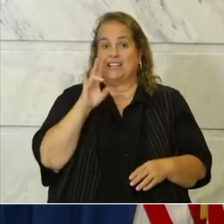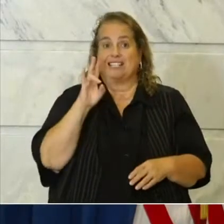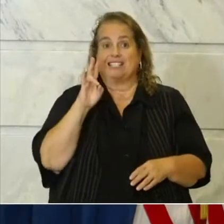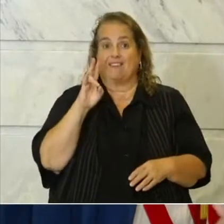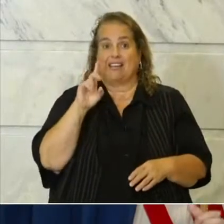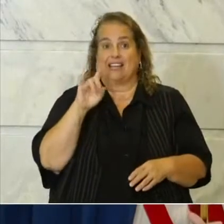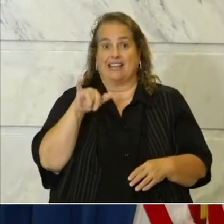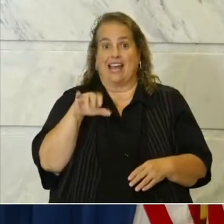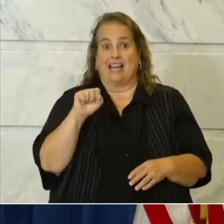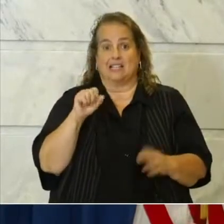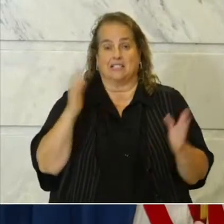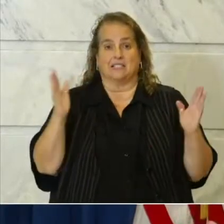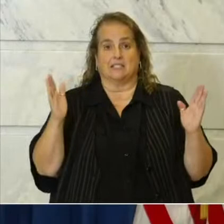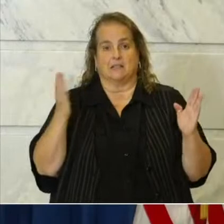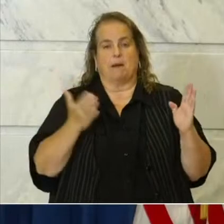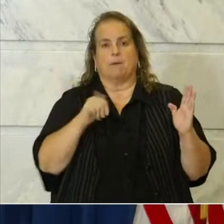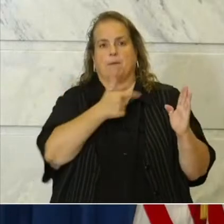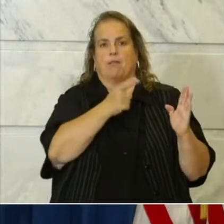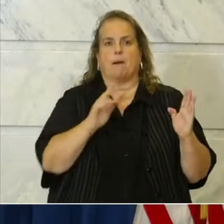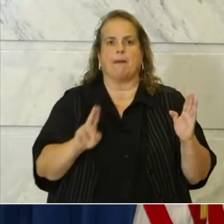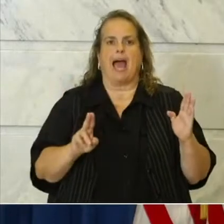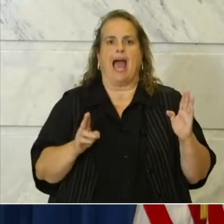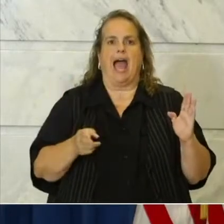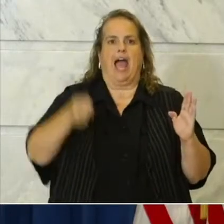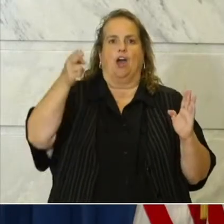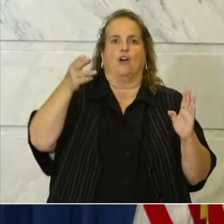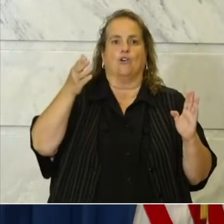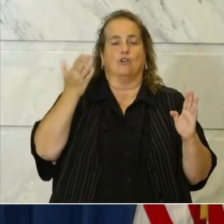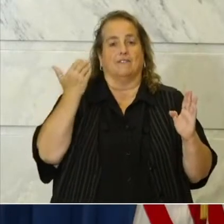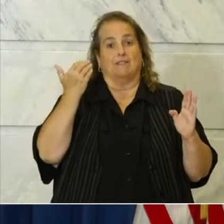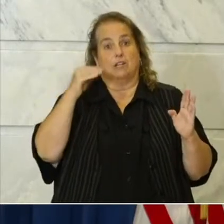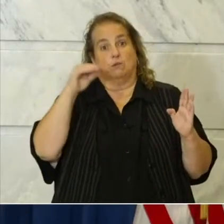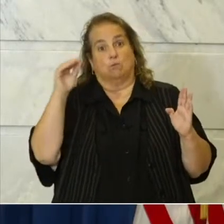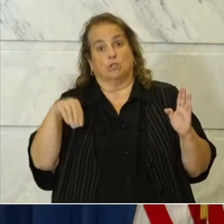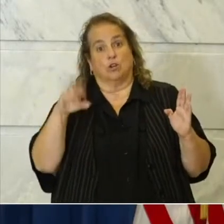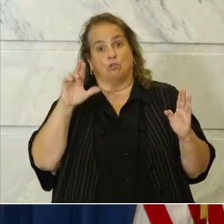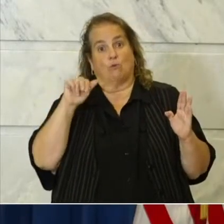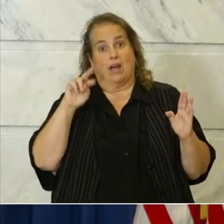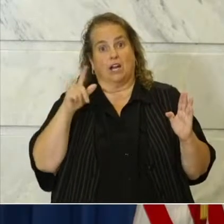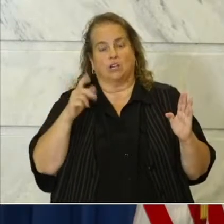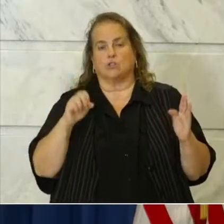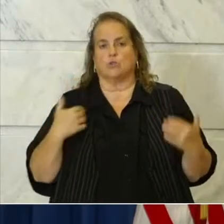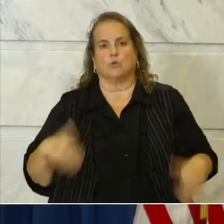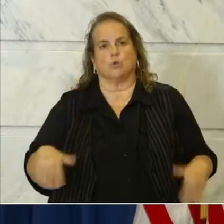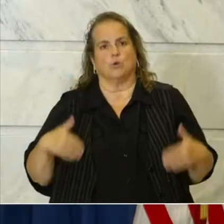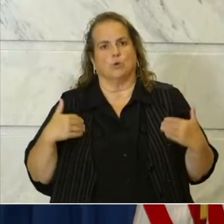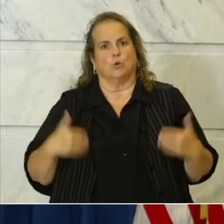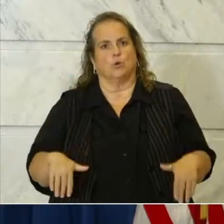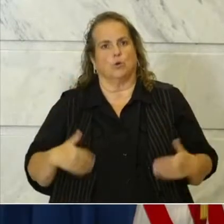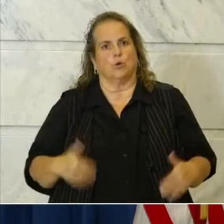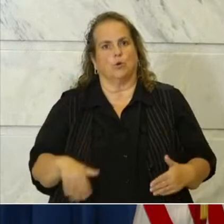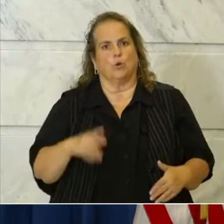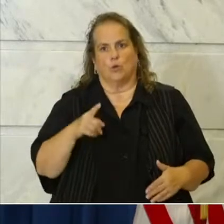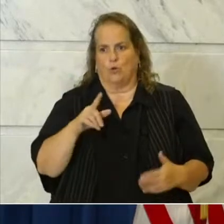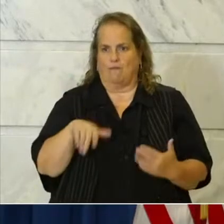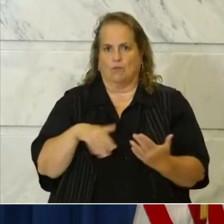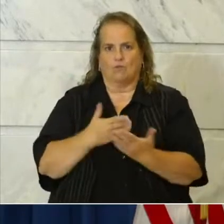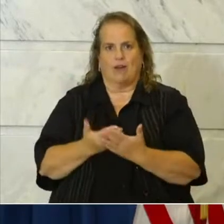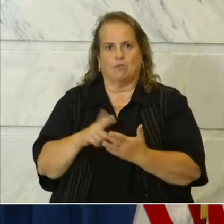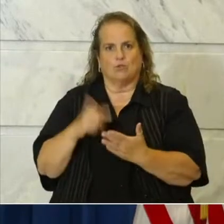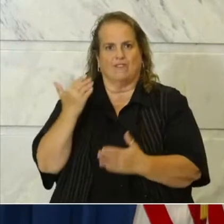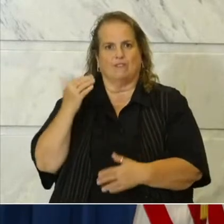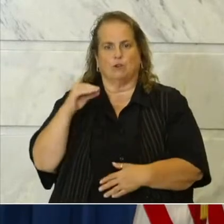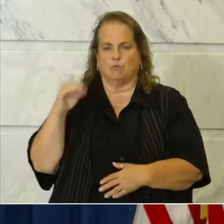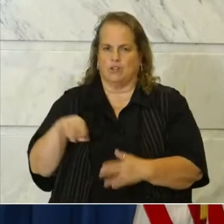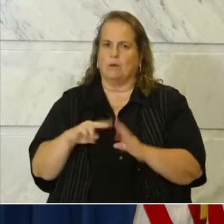boost them. And when you get up into the 15% range, you didn't get there immediately to get it up to 15. It's been up there